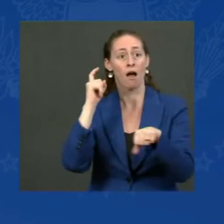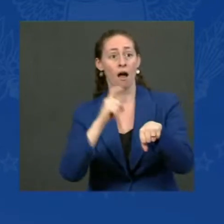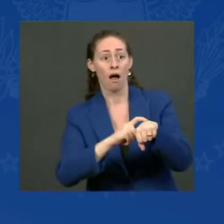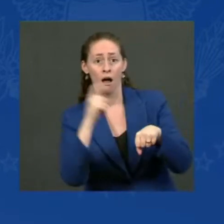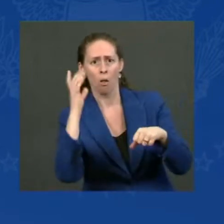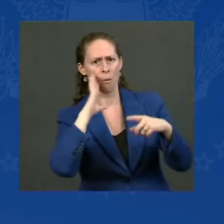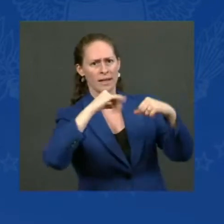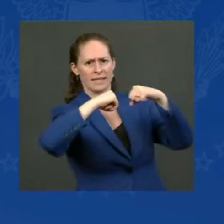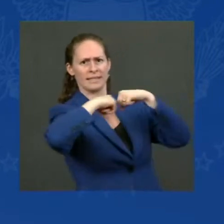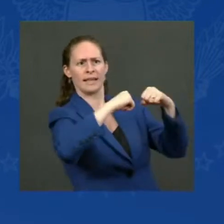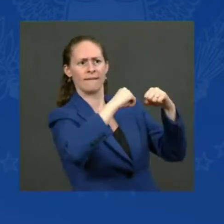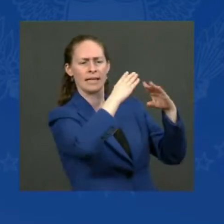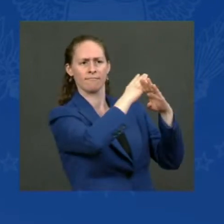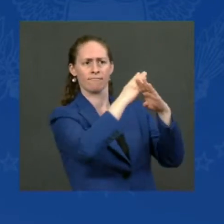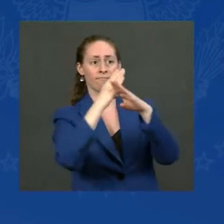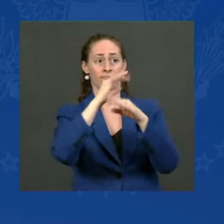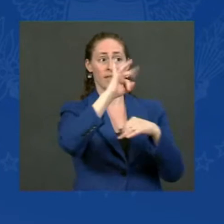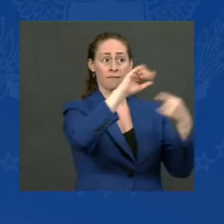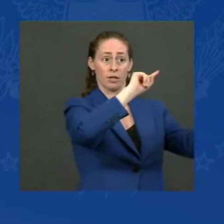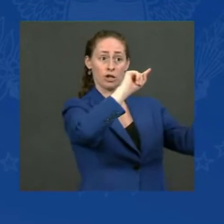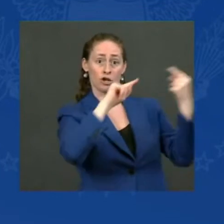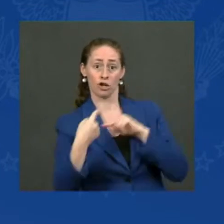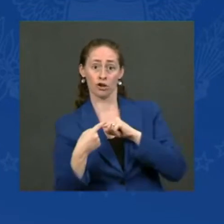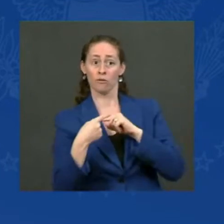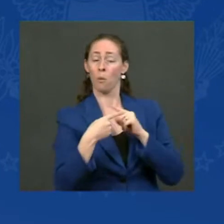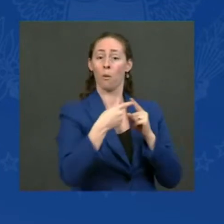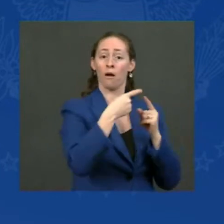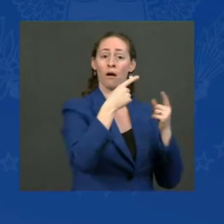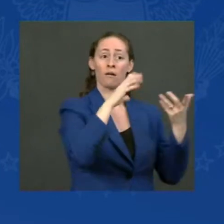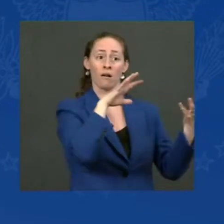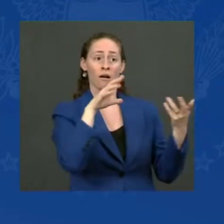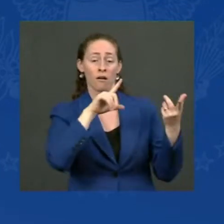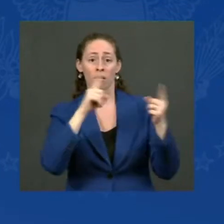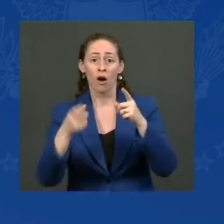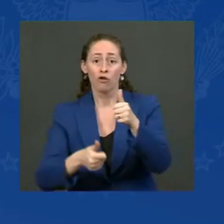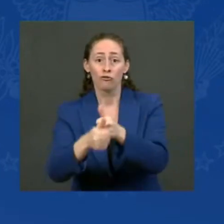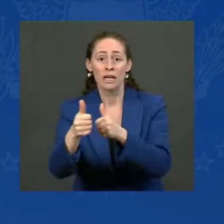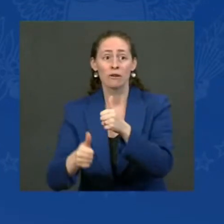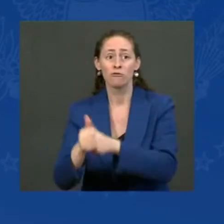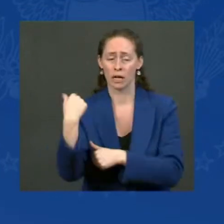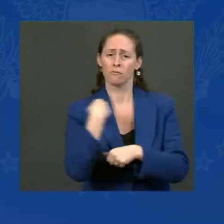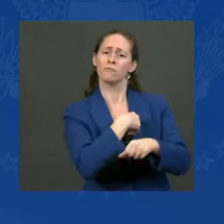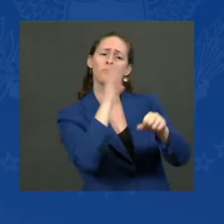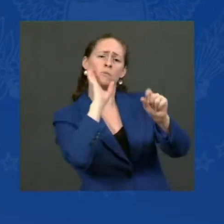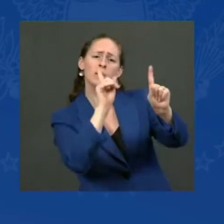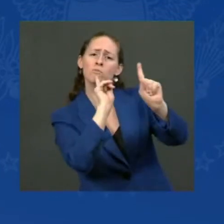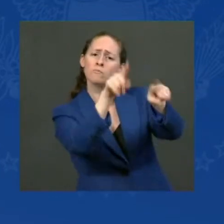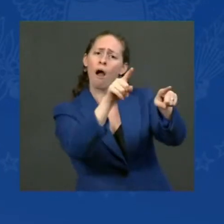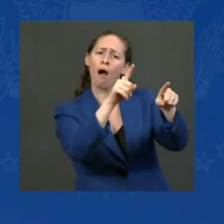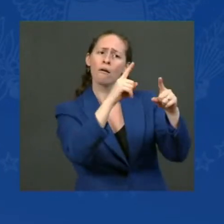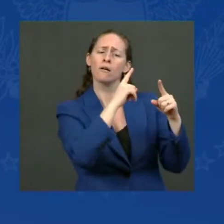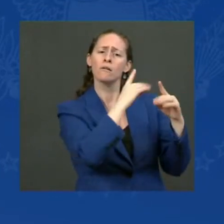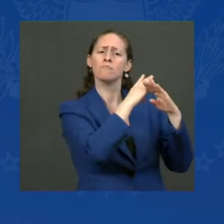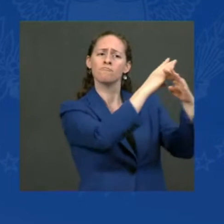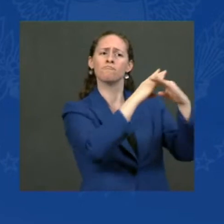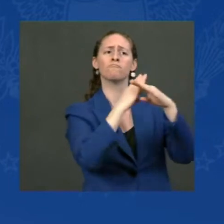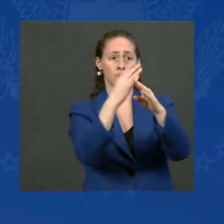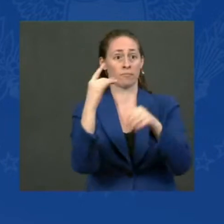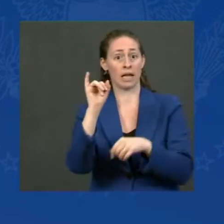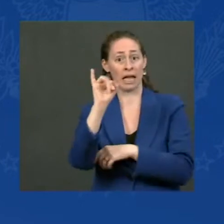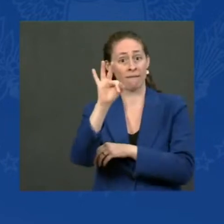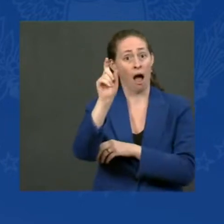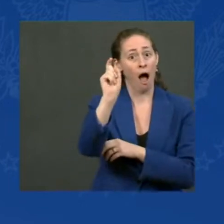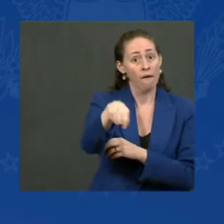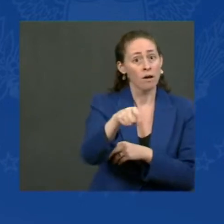against attack, including terrorist threats, as we prepare to use force, if any is necessary. But